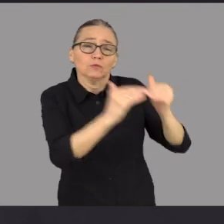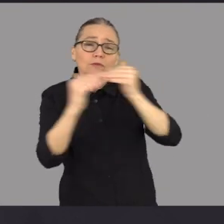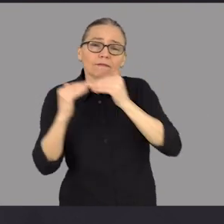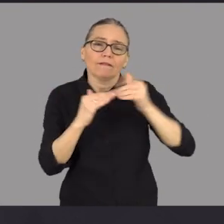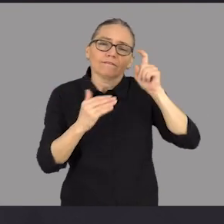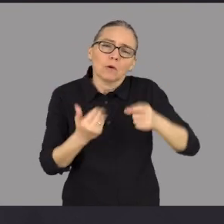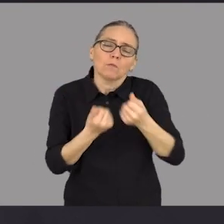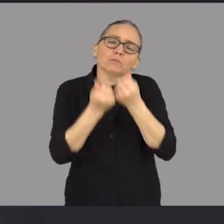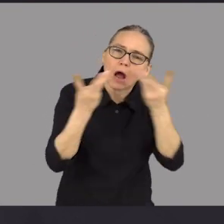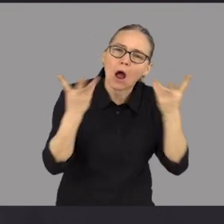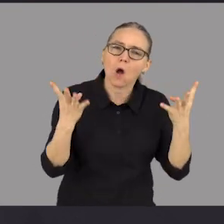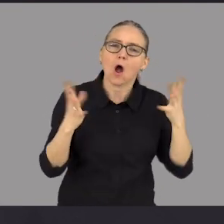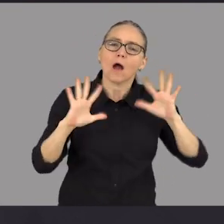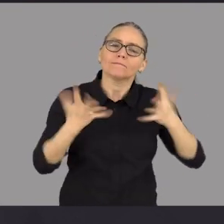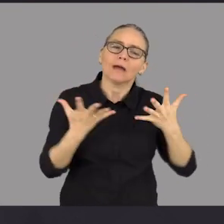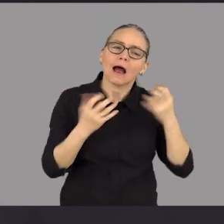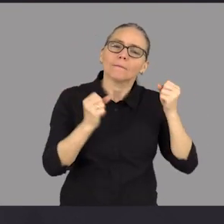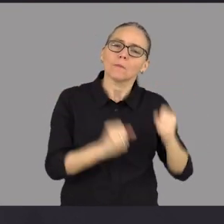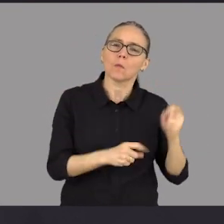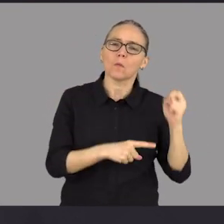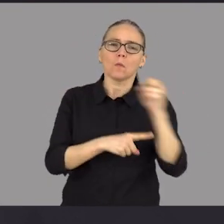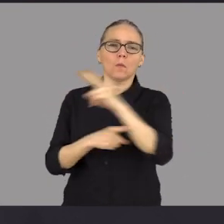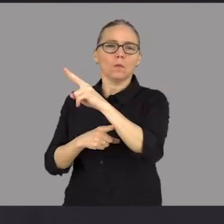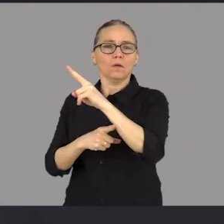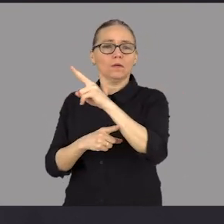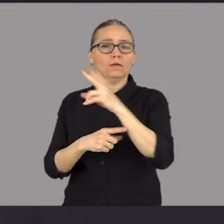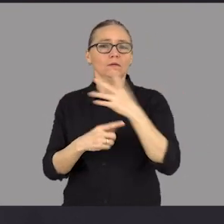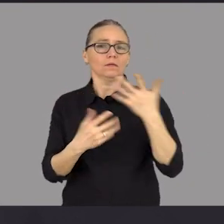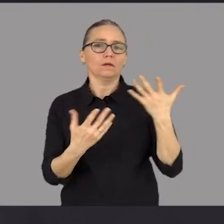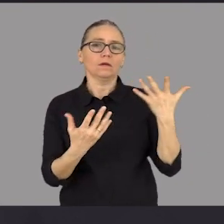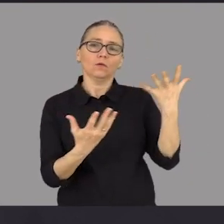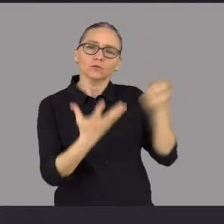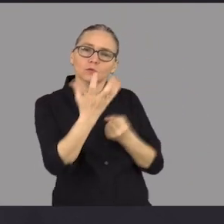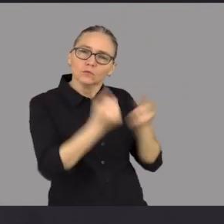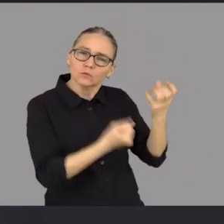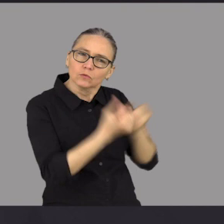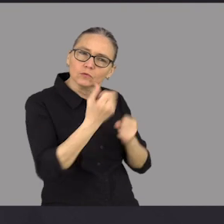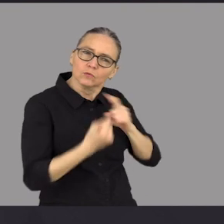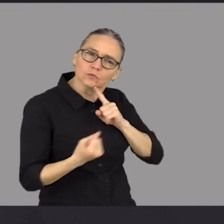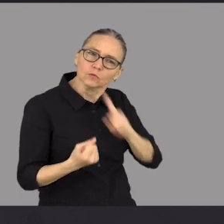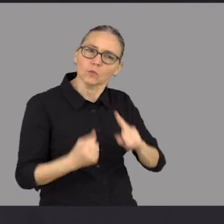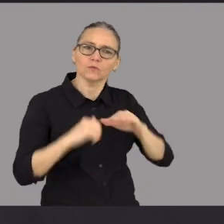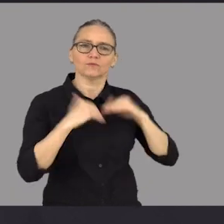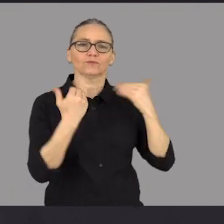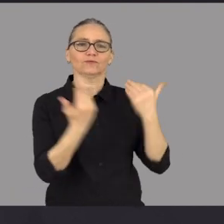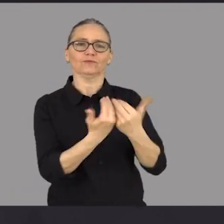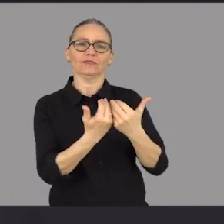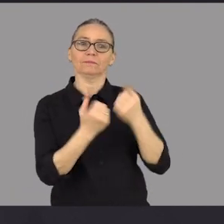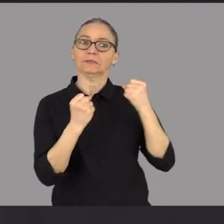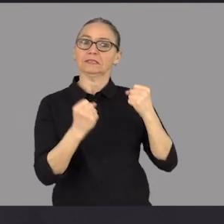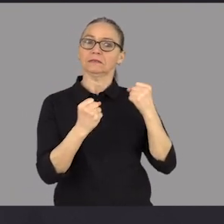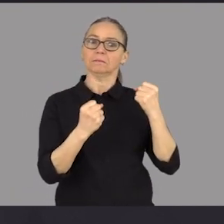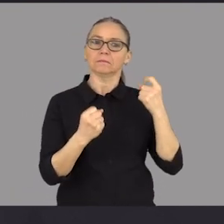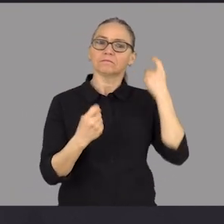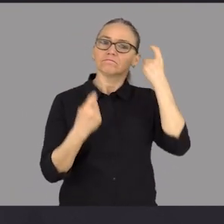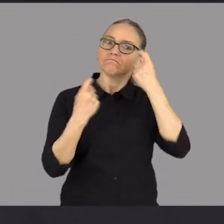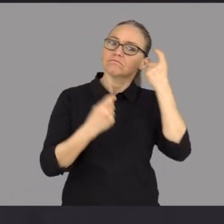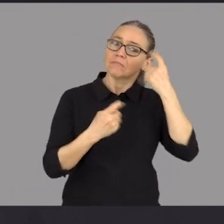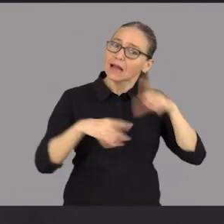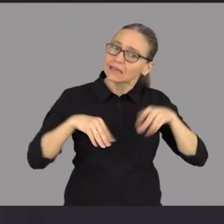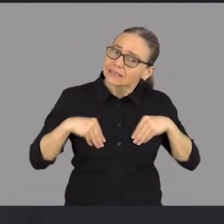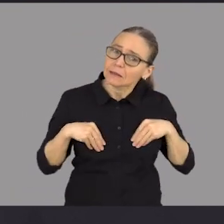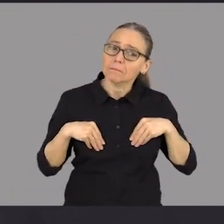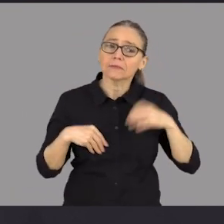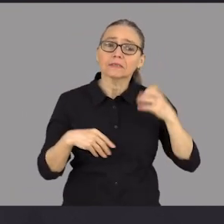light, it is more inclusive to offer multiple means of application to ensure that all talented candidates can apply for the